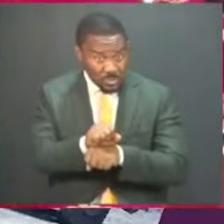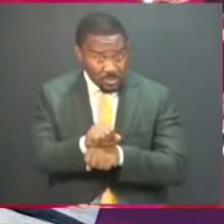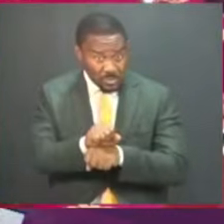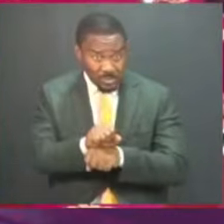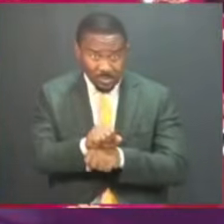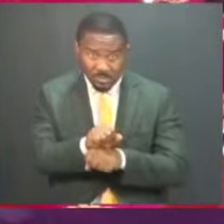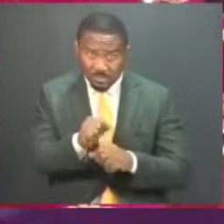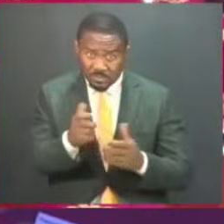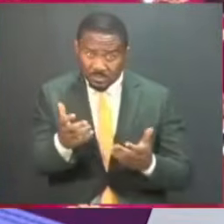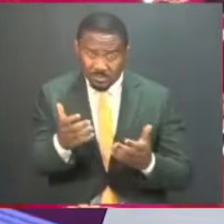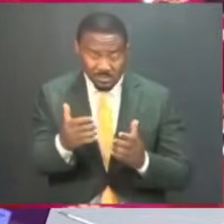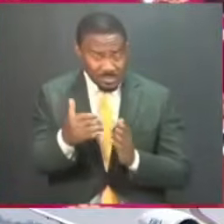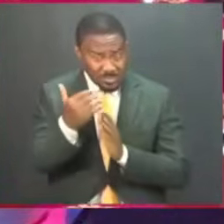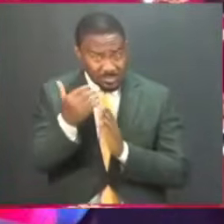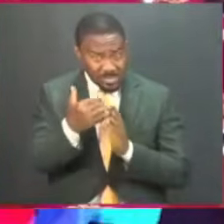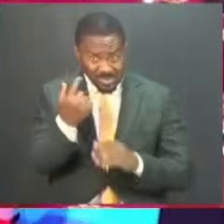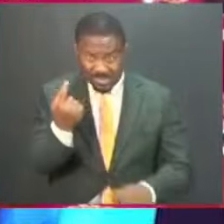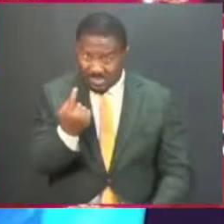the budget alone could take